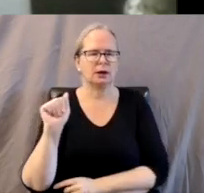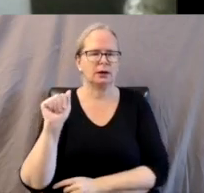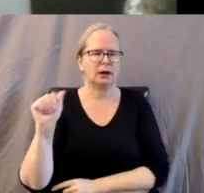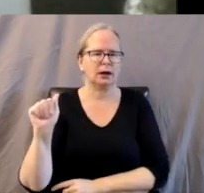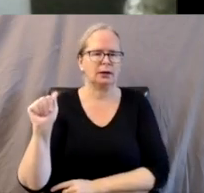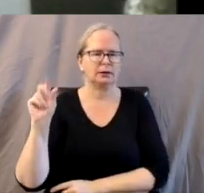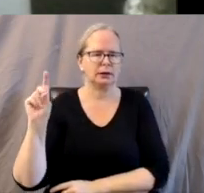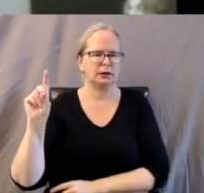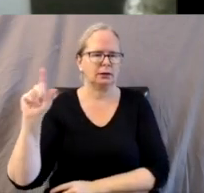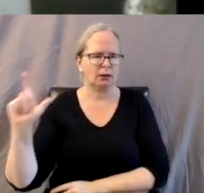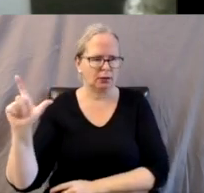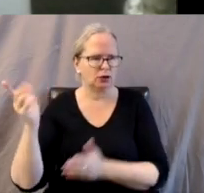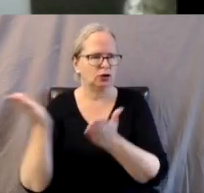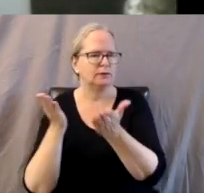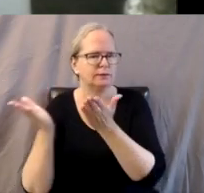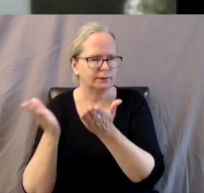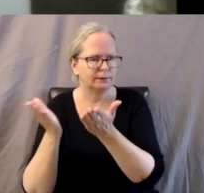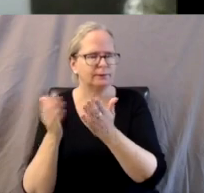up to